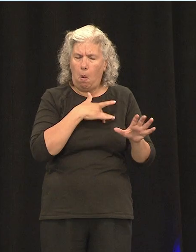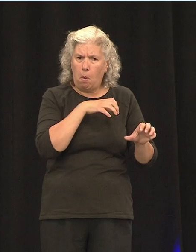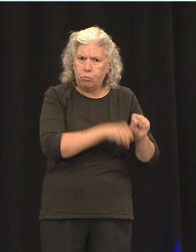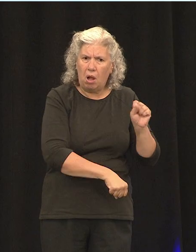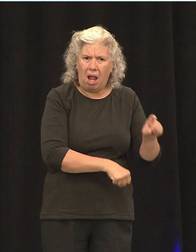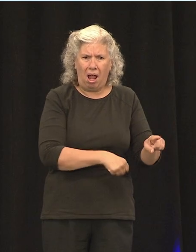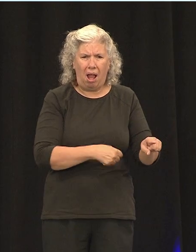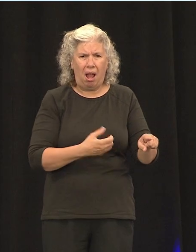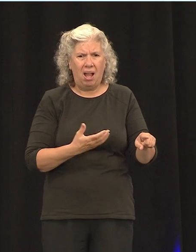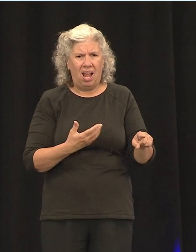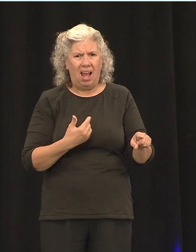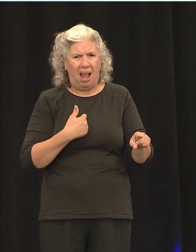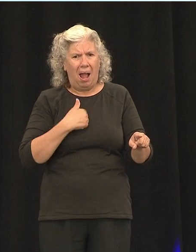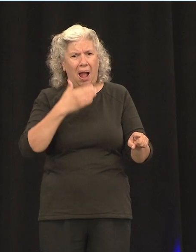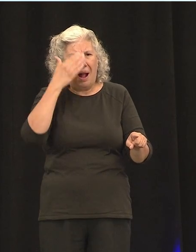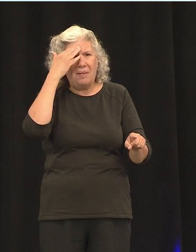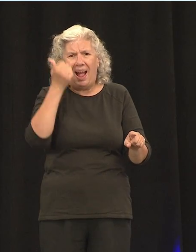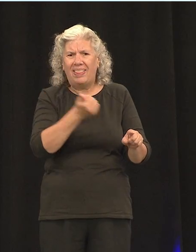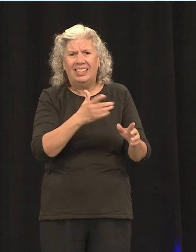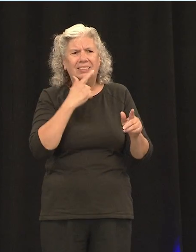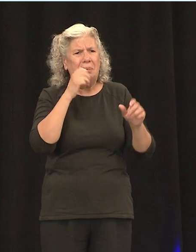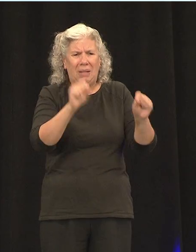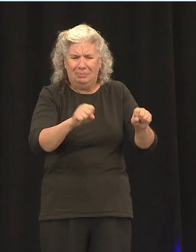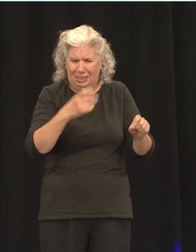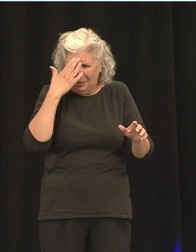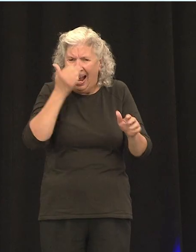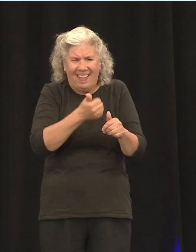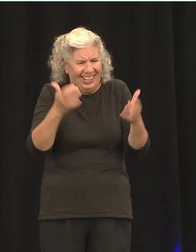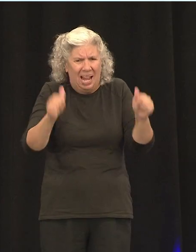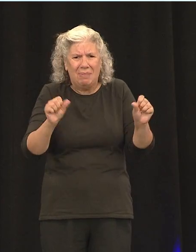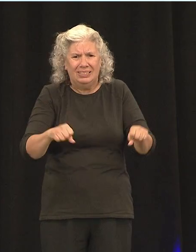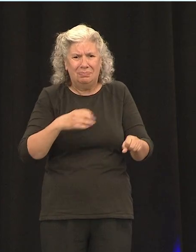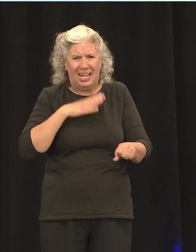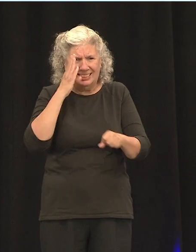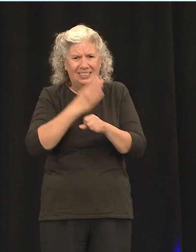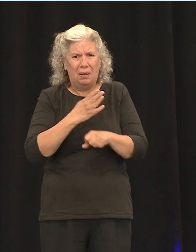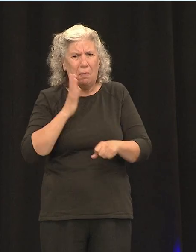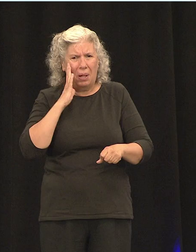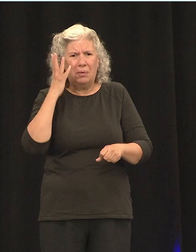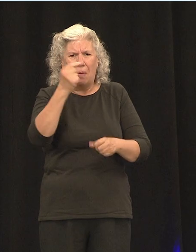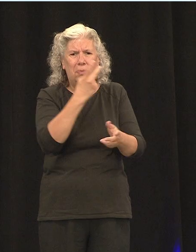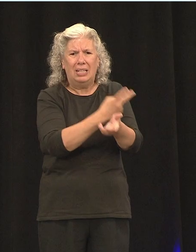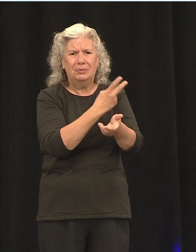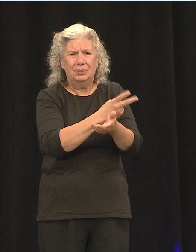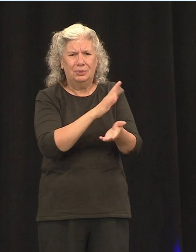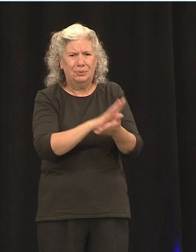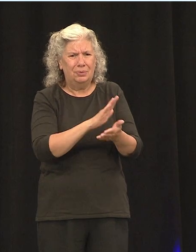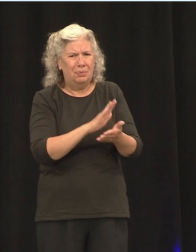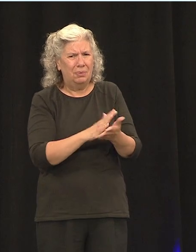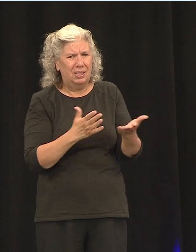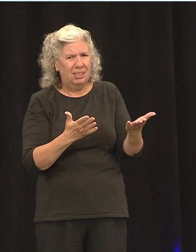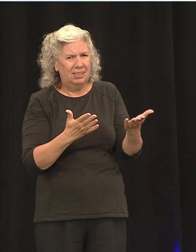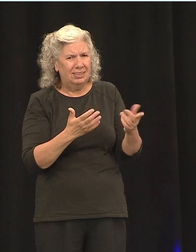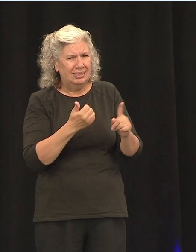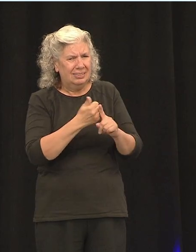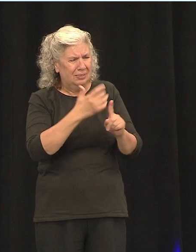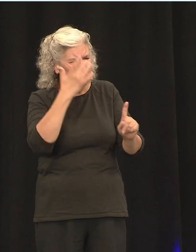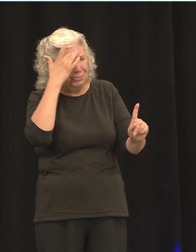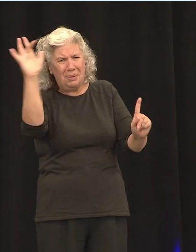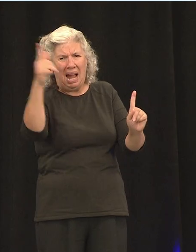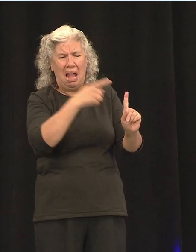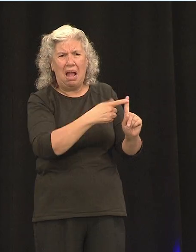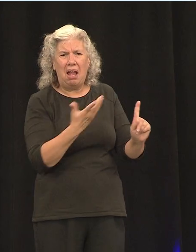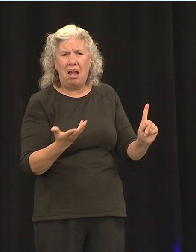going to graduate school. He's very smart. And so things like that, like kids know,